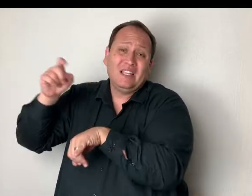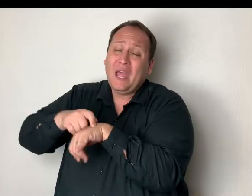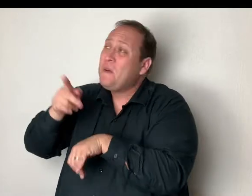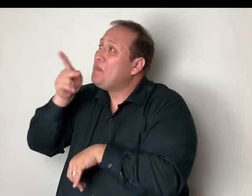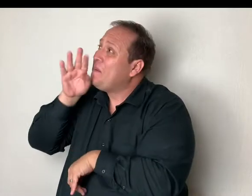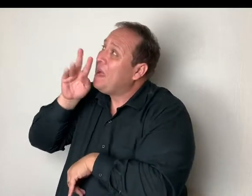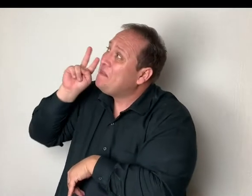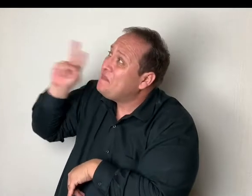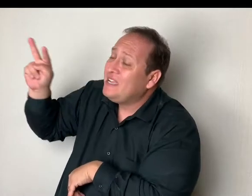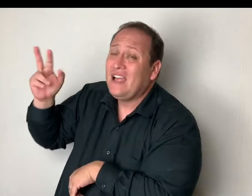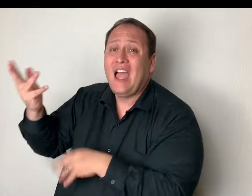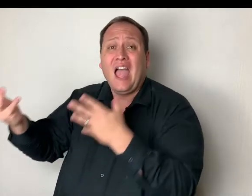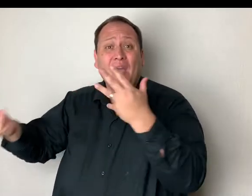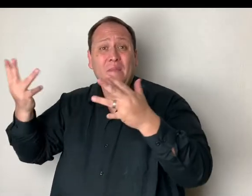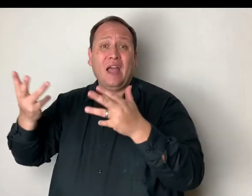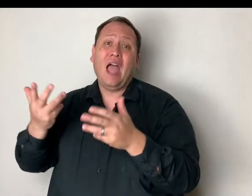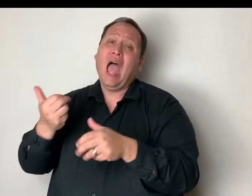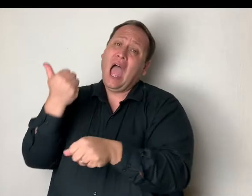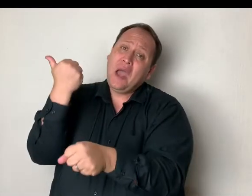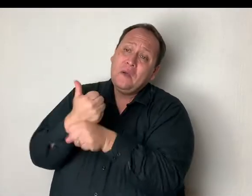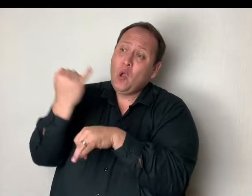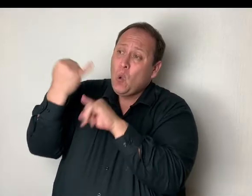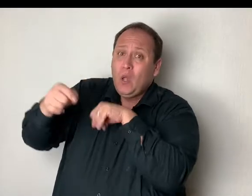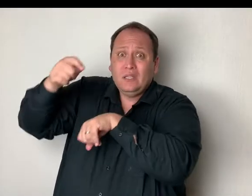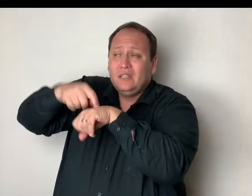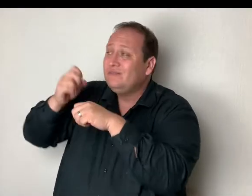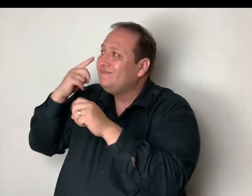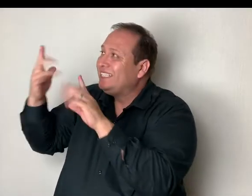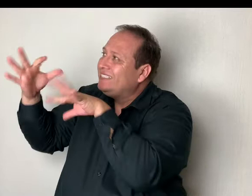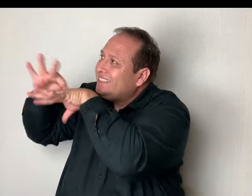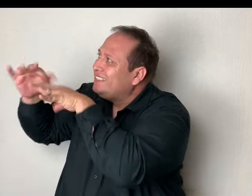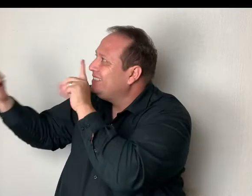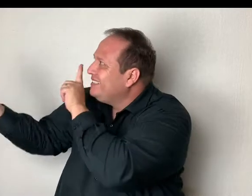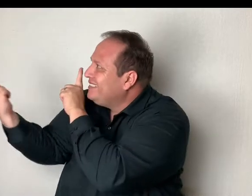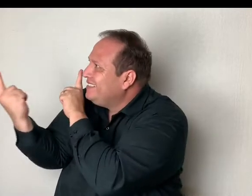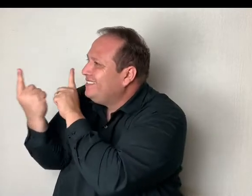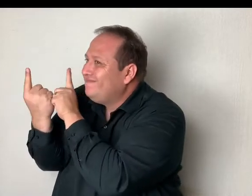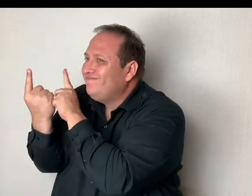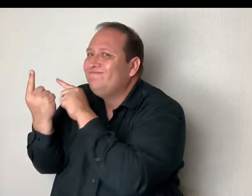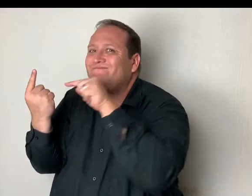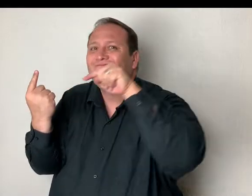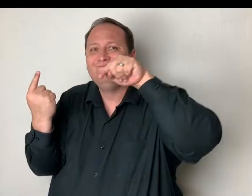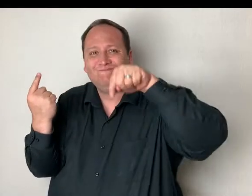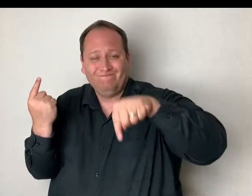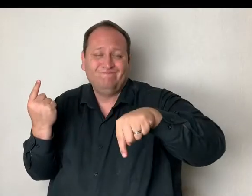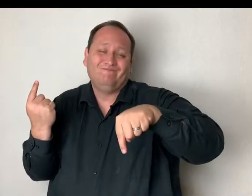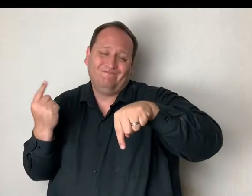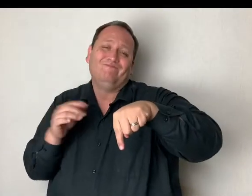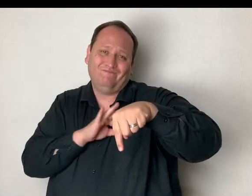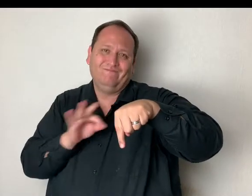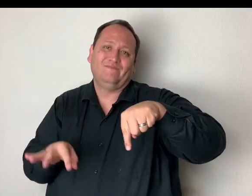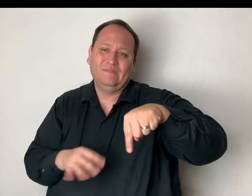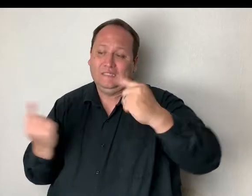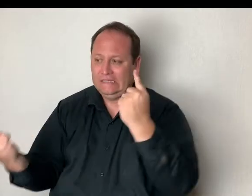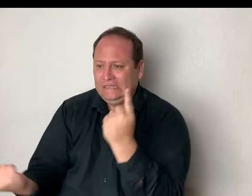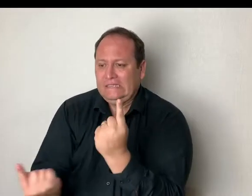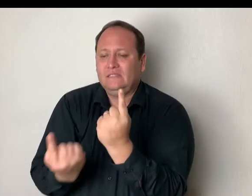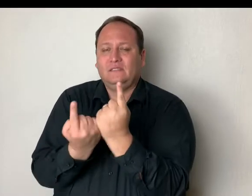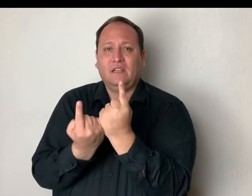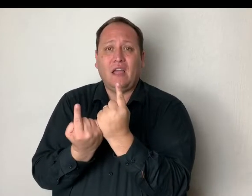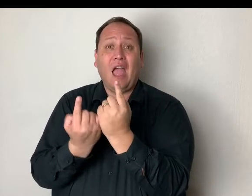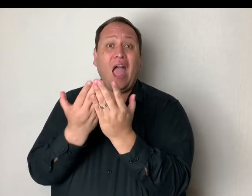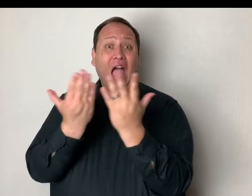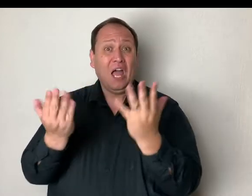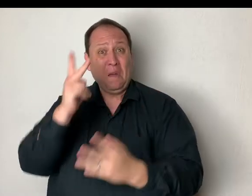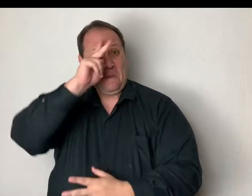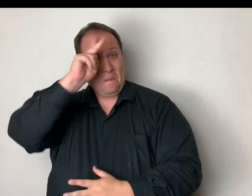your grandparents in person, this is where you would come. Now the situation is a lot worse. There are two